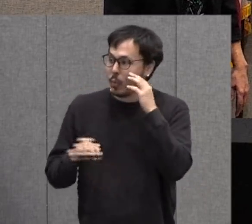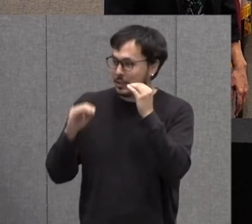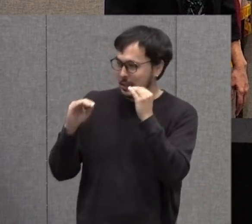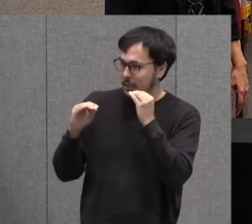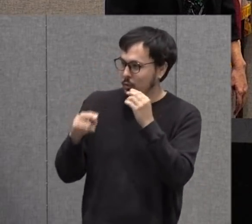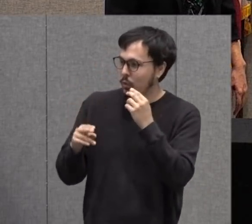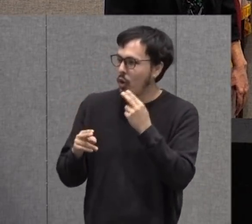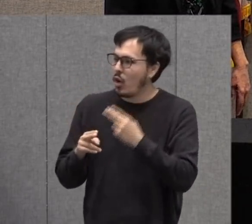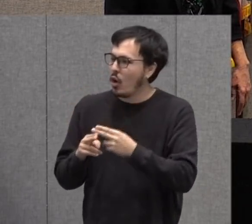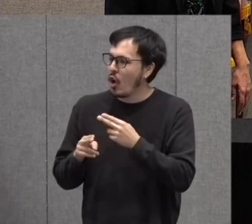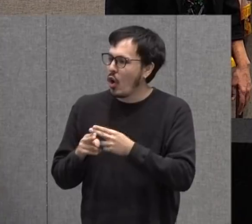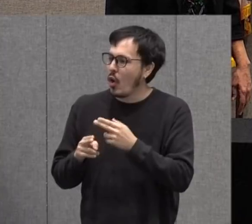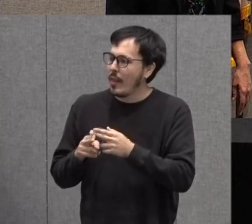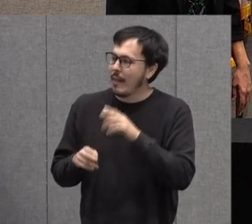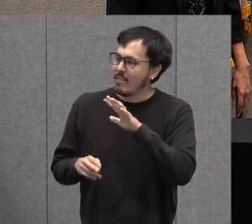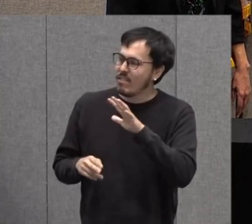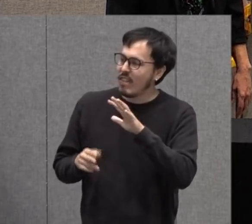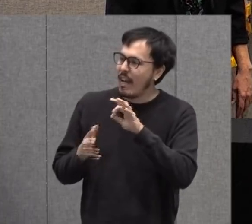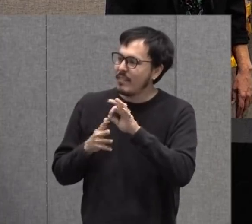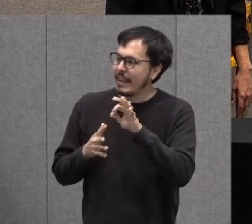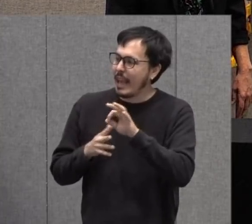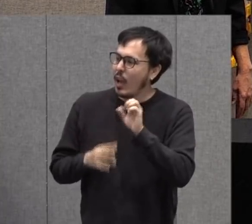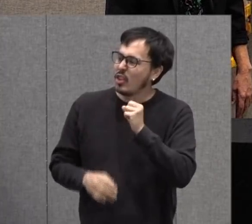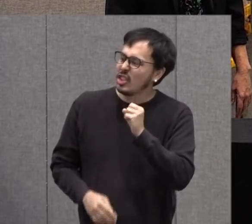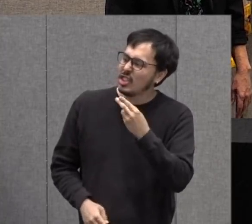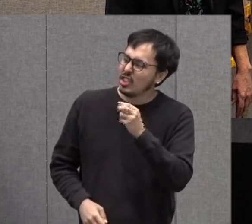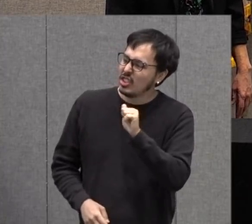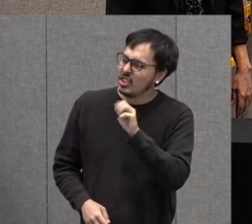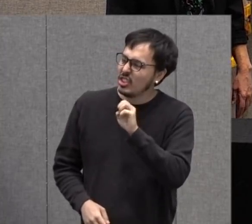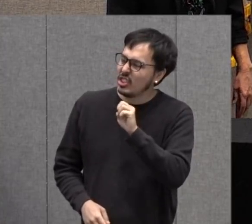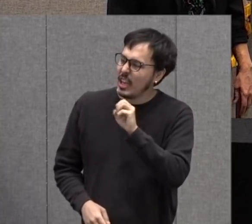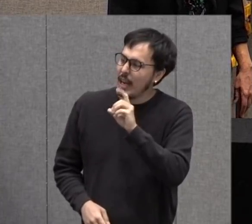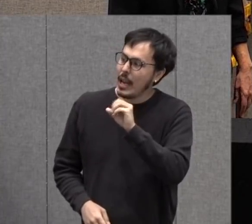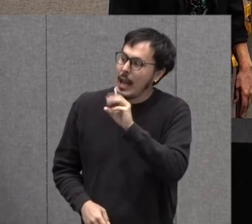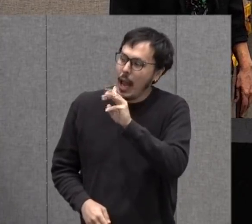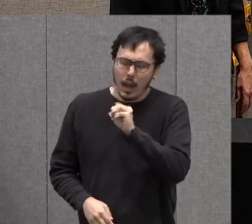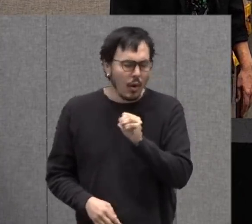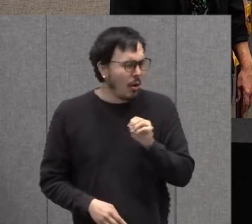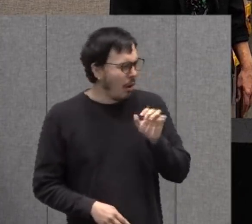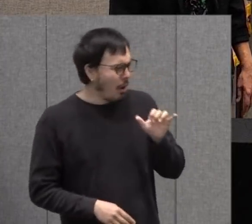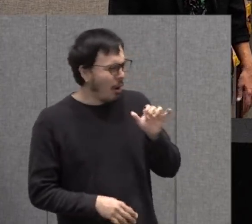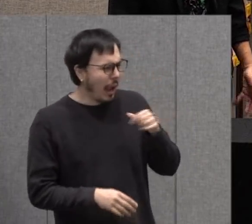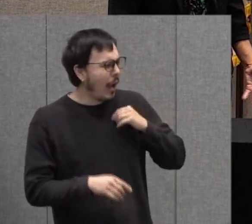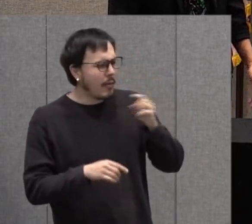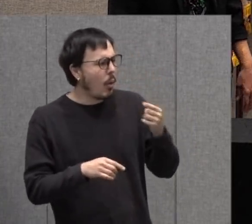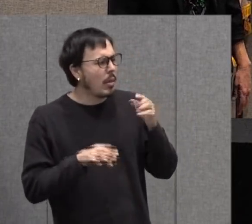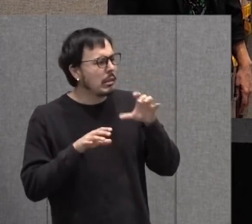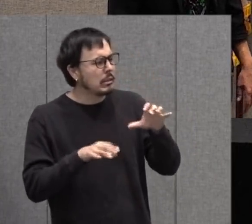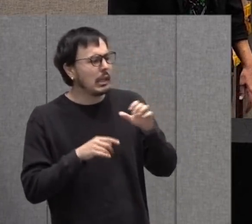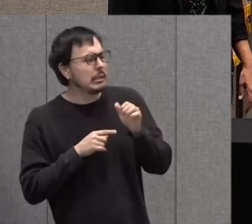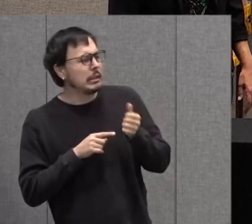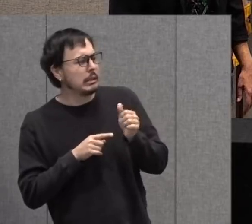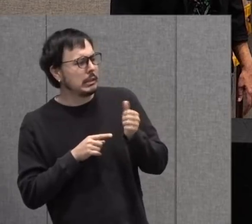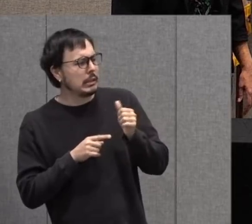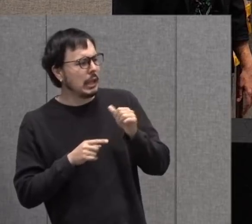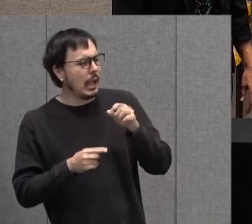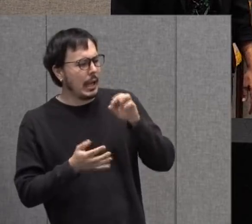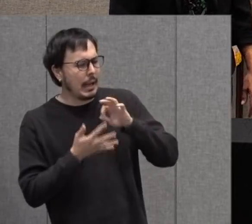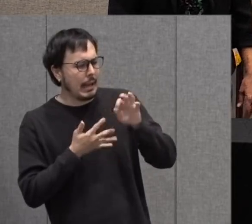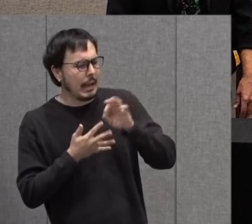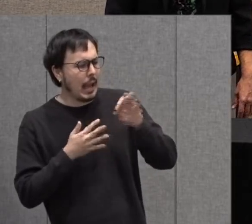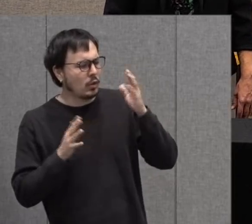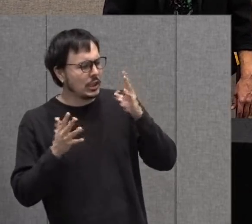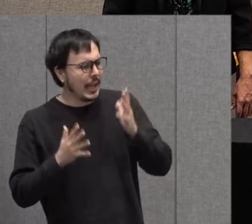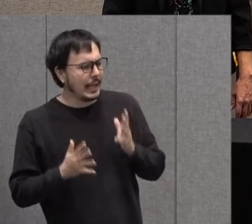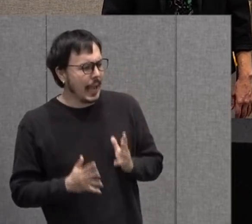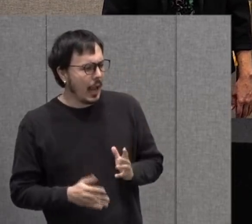called a 5-count shakedown. Have you ever done that before? Oh, man. I have only done a 10-count shakedown, so I've never done a 5-count shakedown. All right. Learners, have